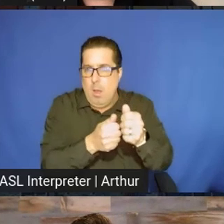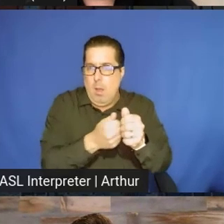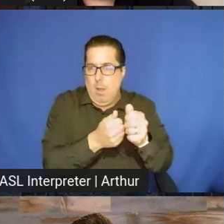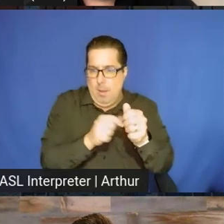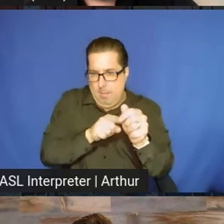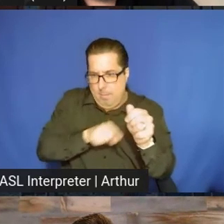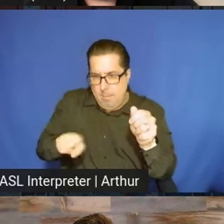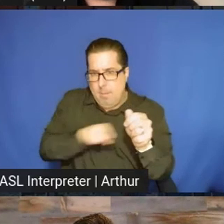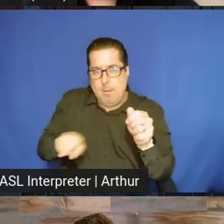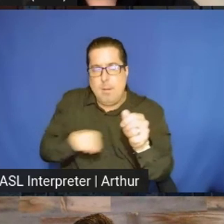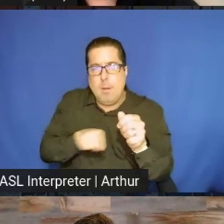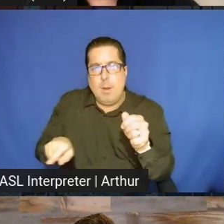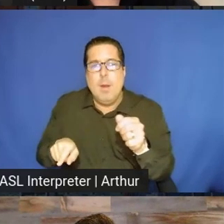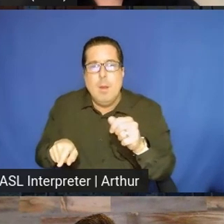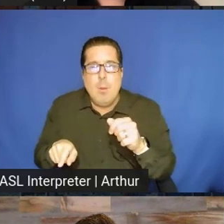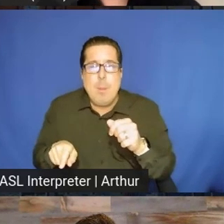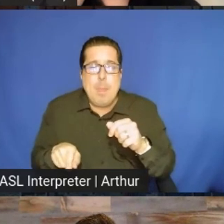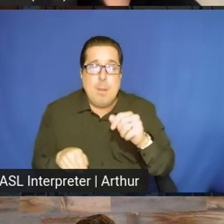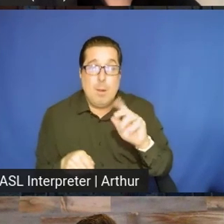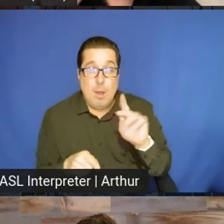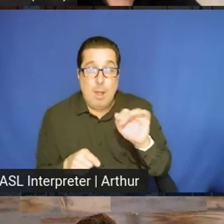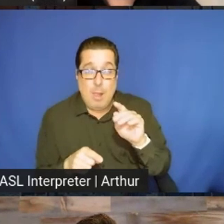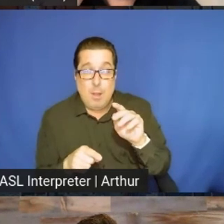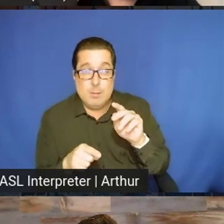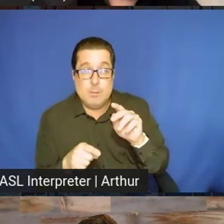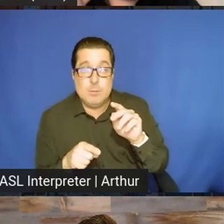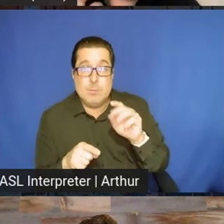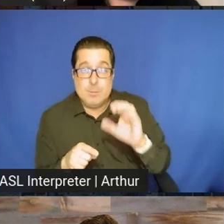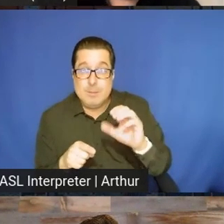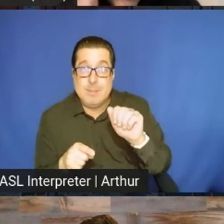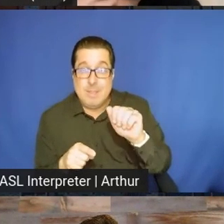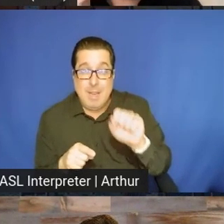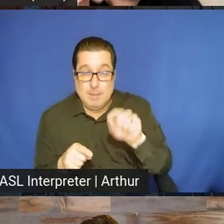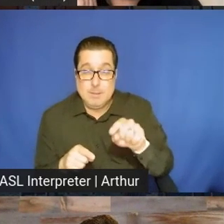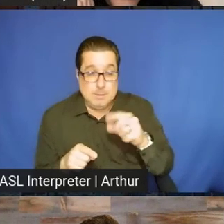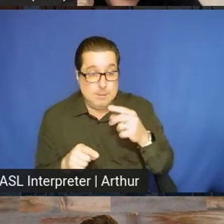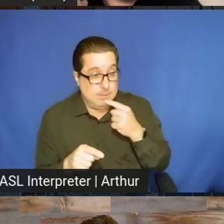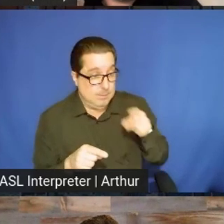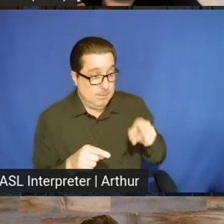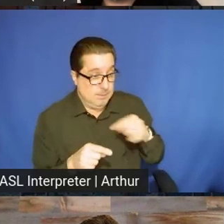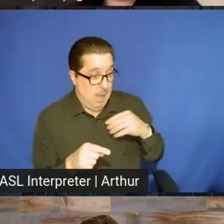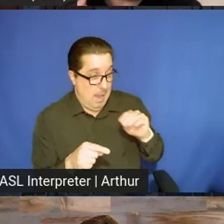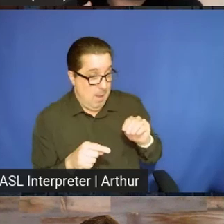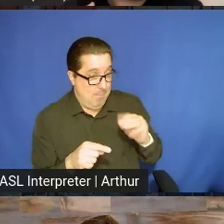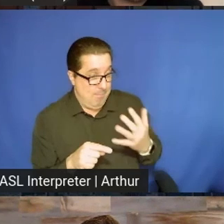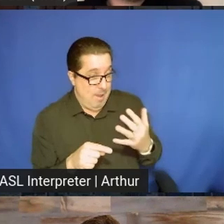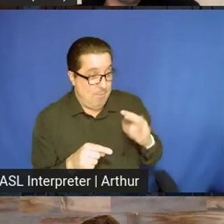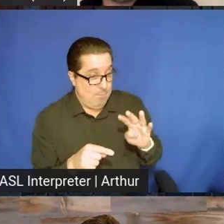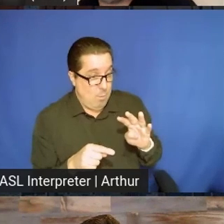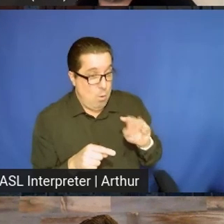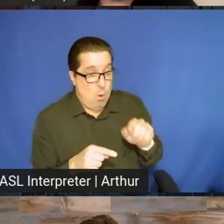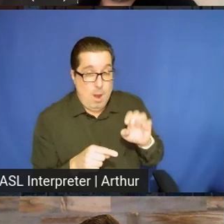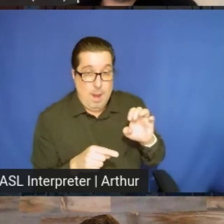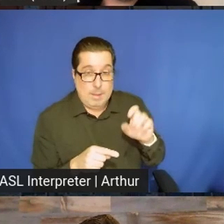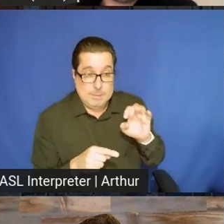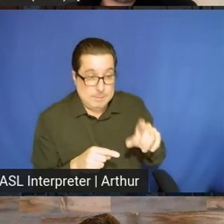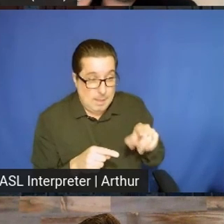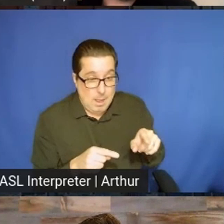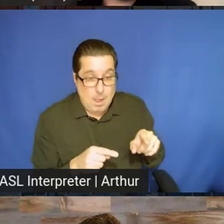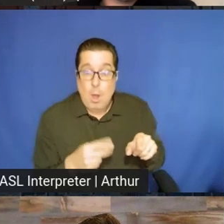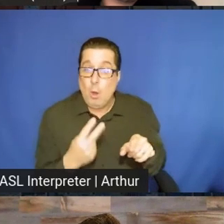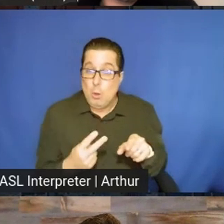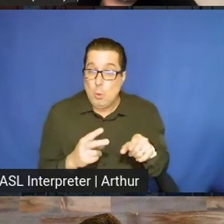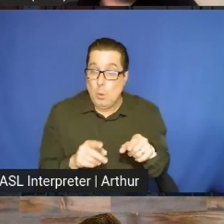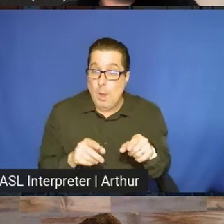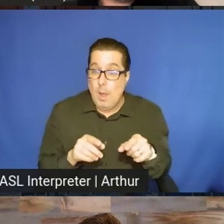autoscaler is that I don't actually have to say, well, you know what? I really love the M5 4XLs. I love the 2XLs. I love the 8XLs.